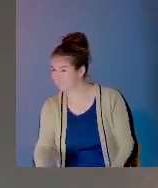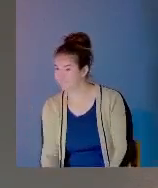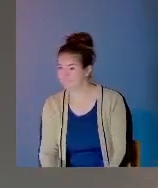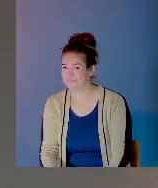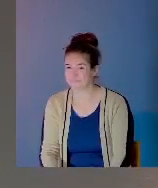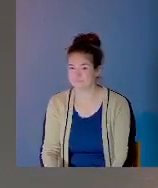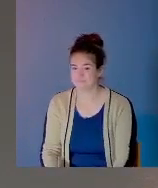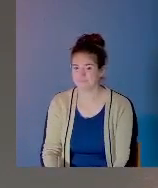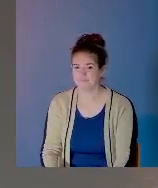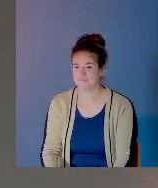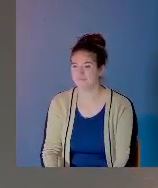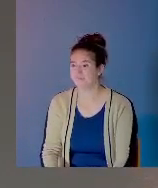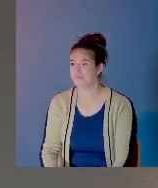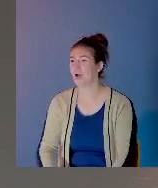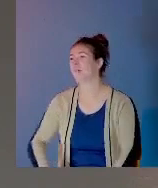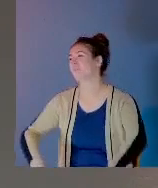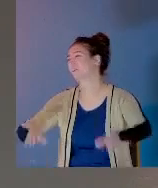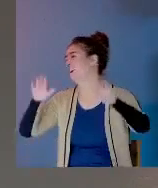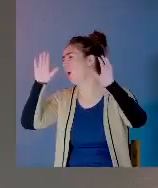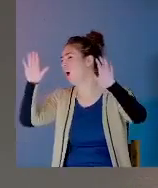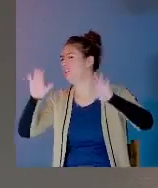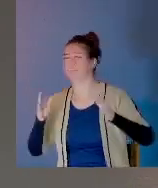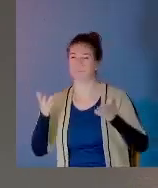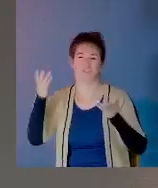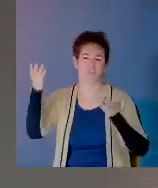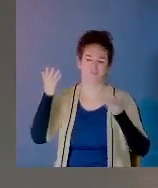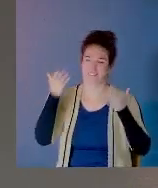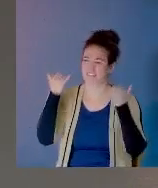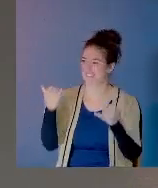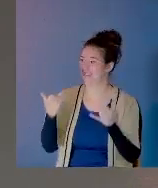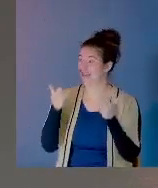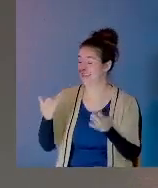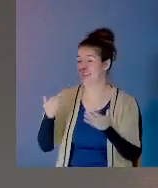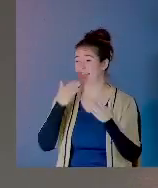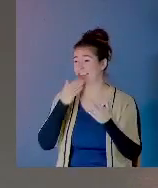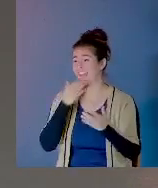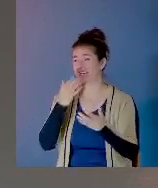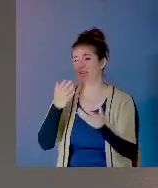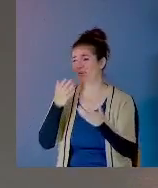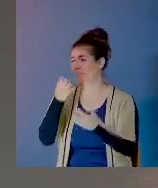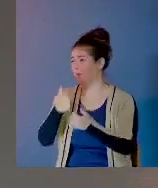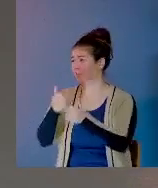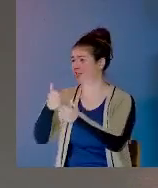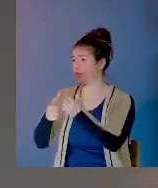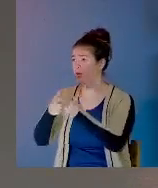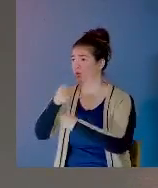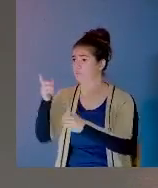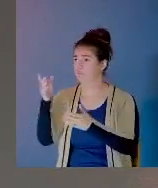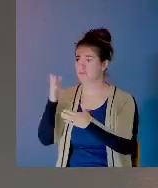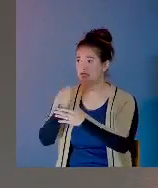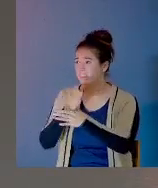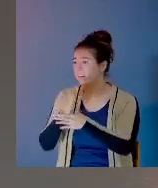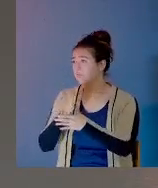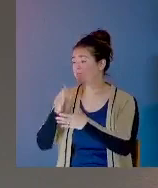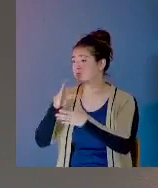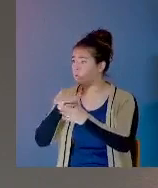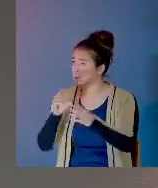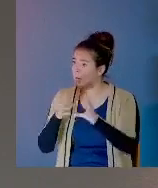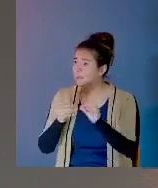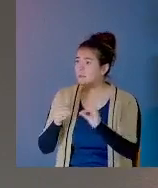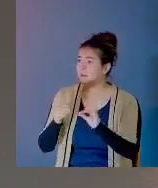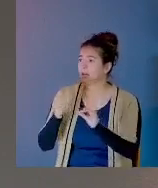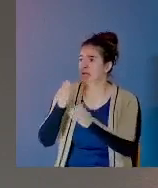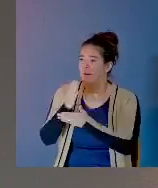What an awesome service. Again, thank you each and every one of you who shared a part of your story, a part of your life. What